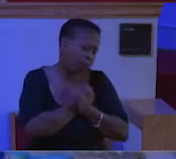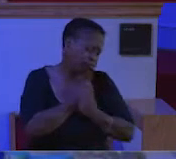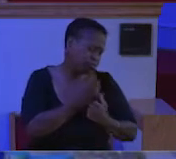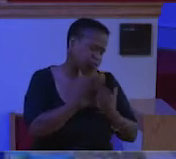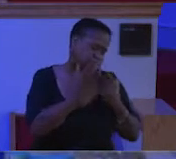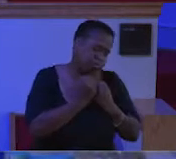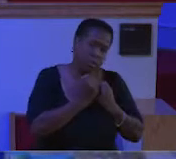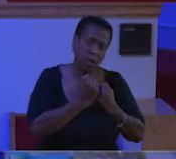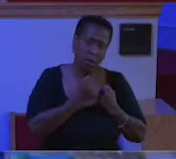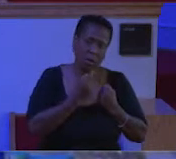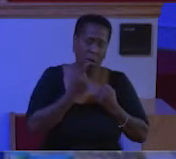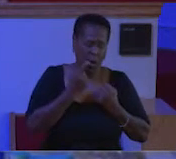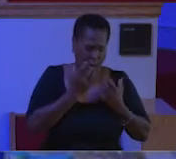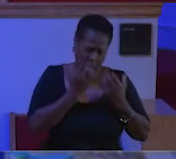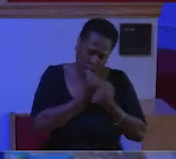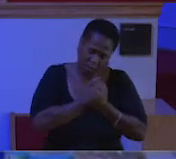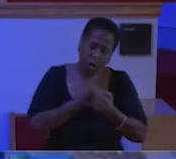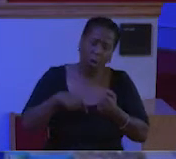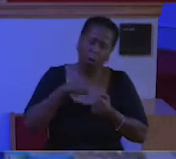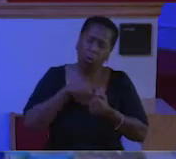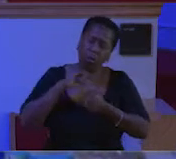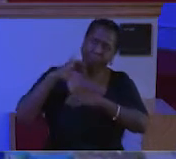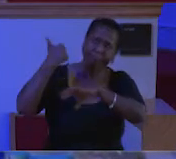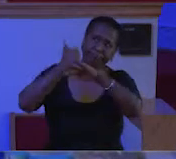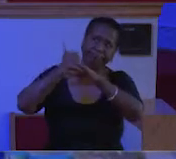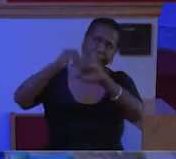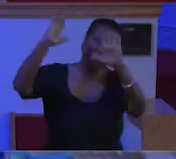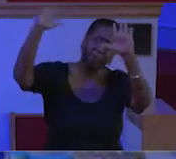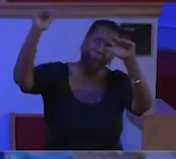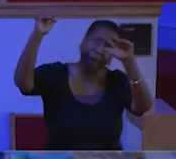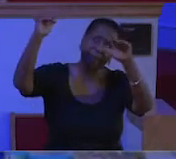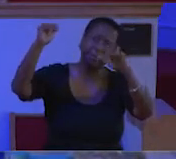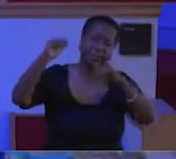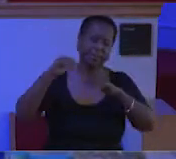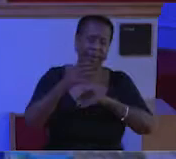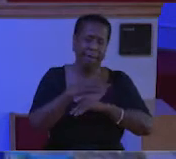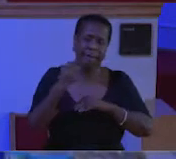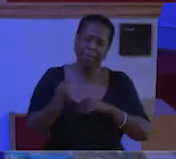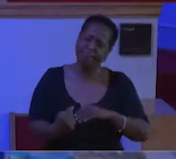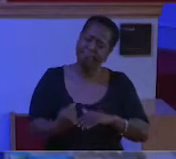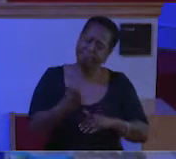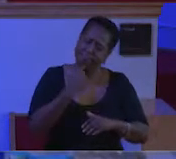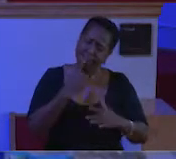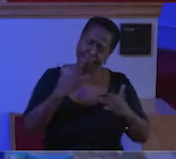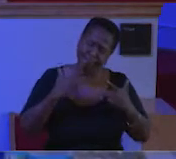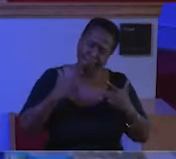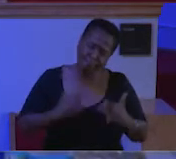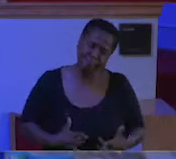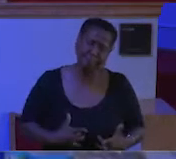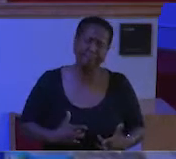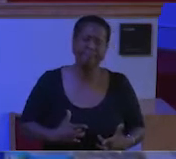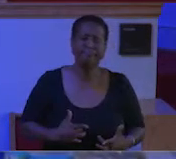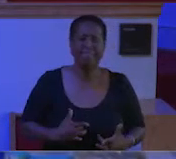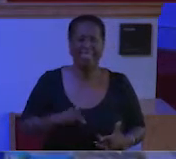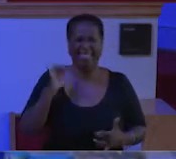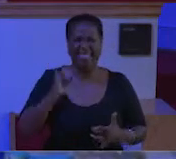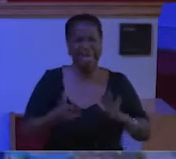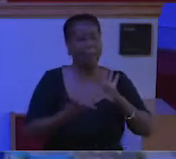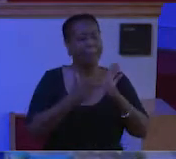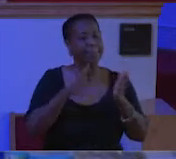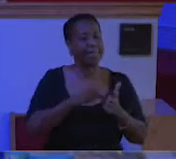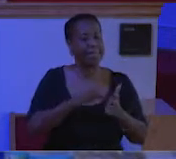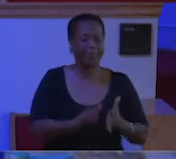such high expectations, and such deep disappointments are a sign of deep